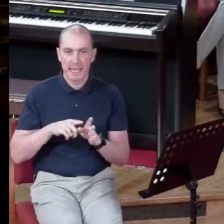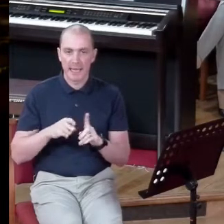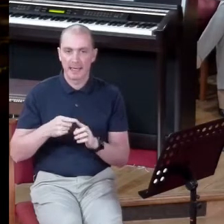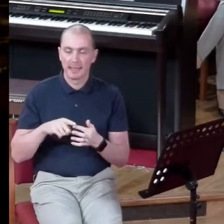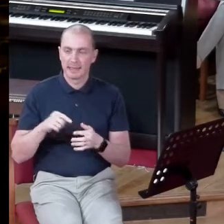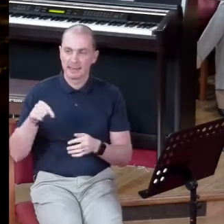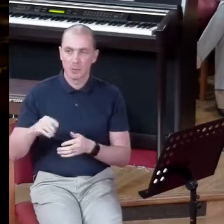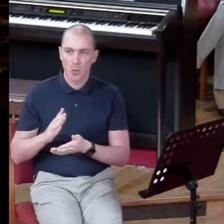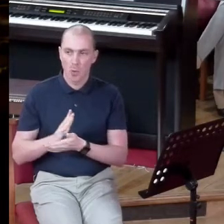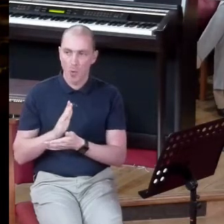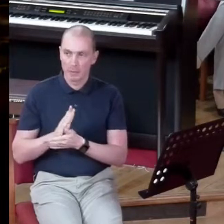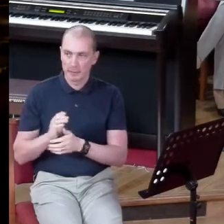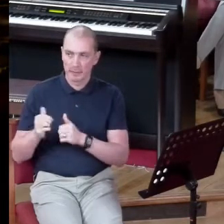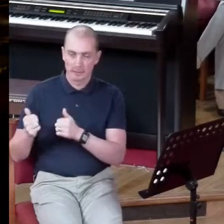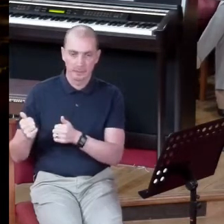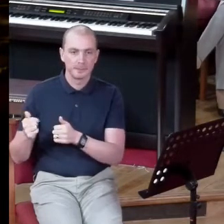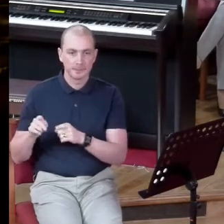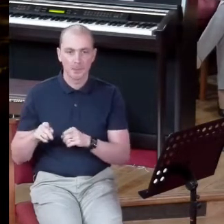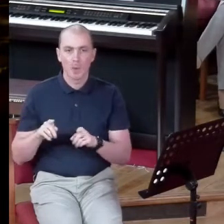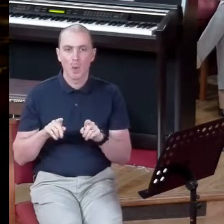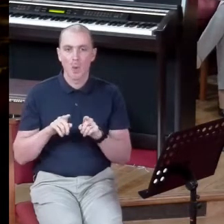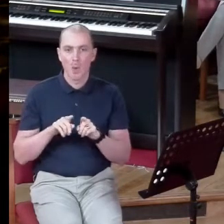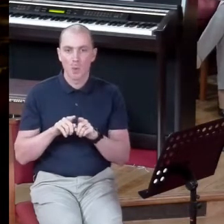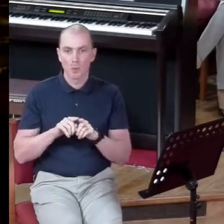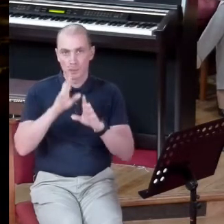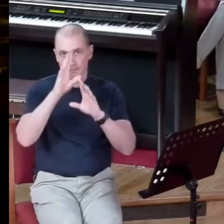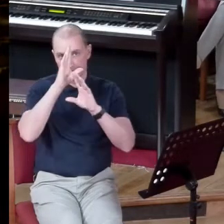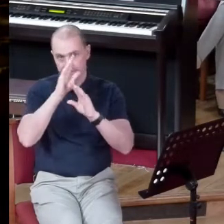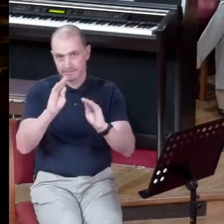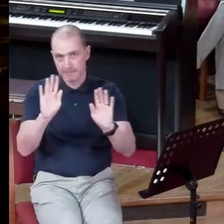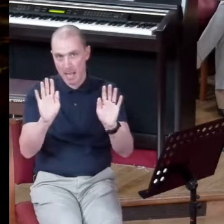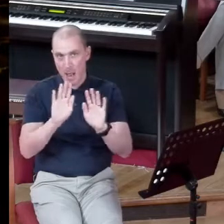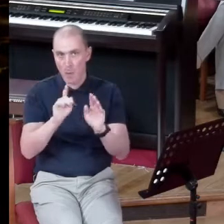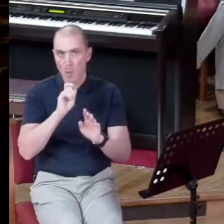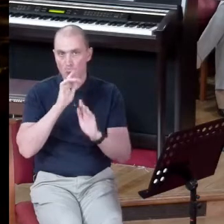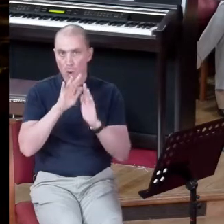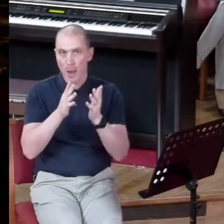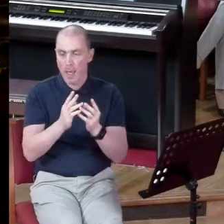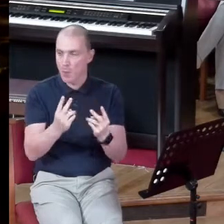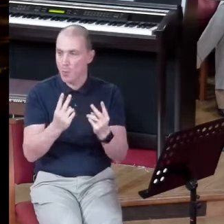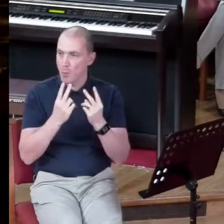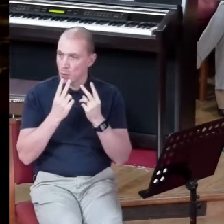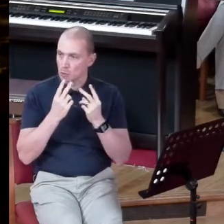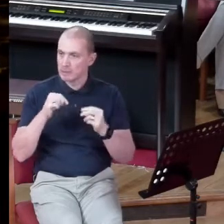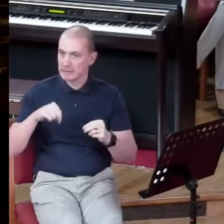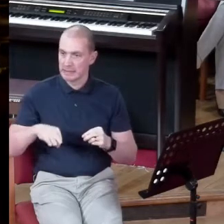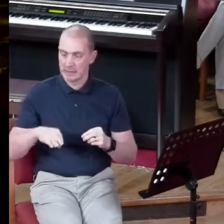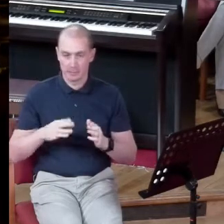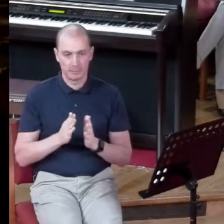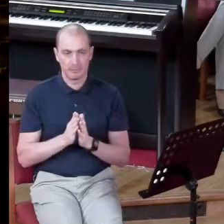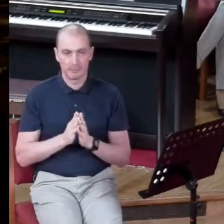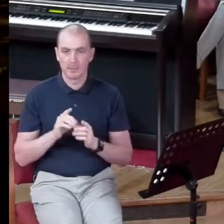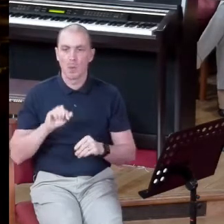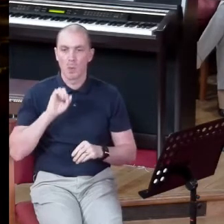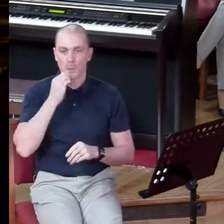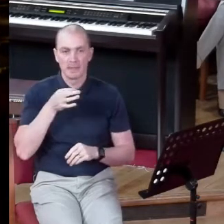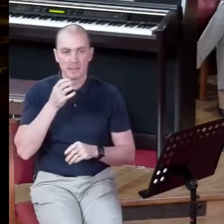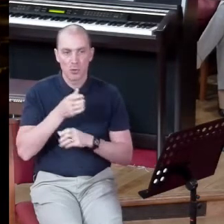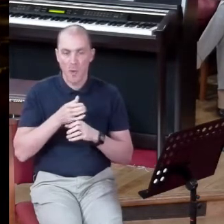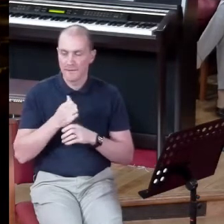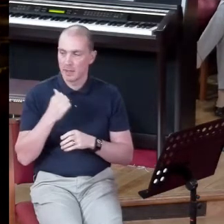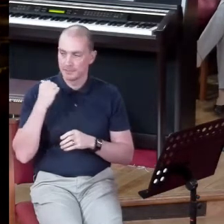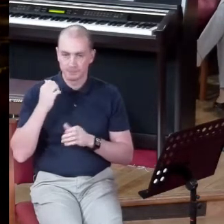also welcome to those watching online as well as in the sanctuary here. There's tea and coffee through in the hall afterwards. You're very welcome